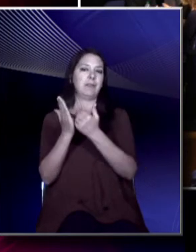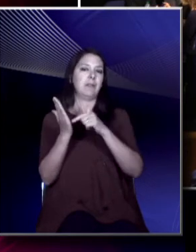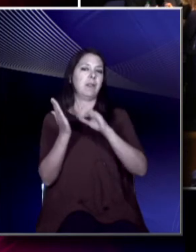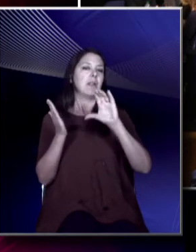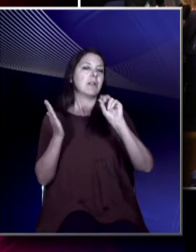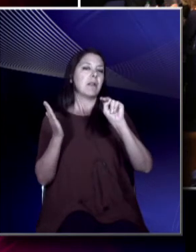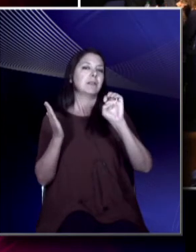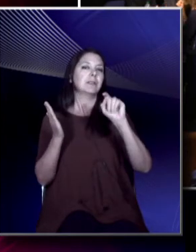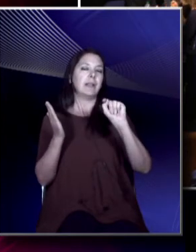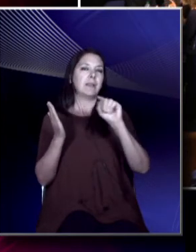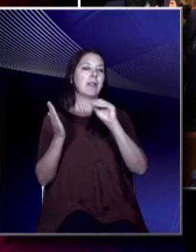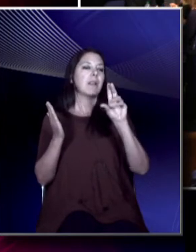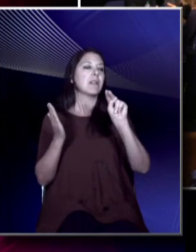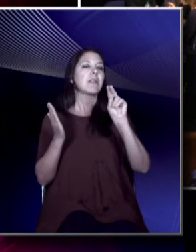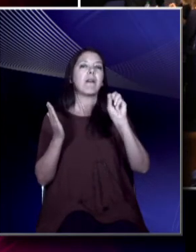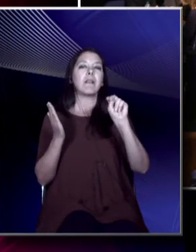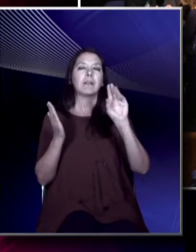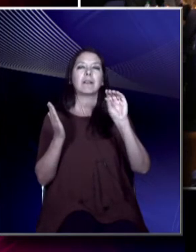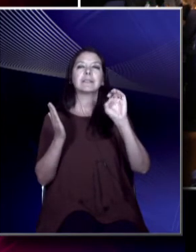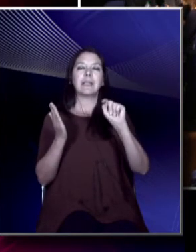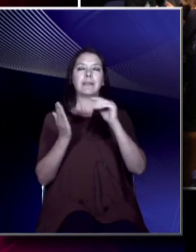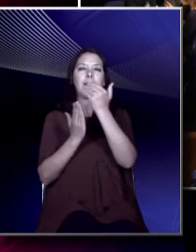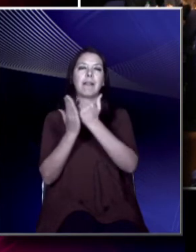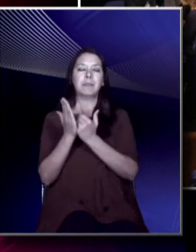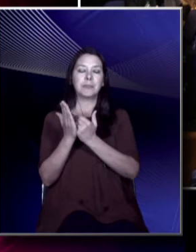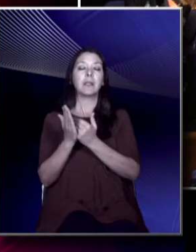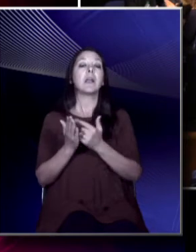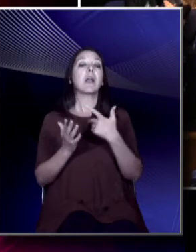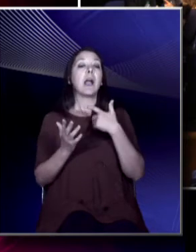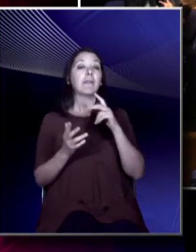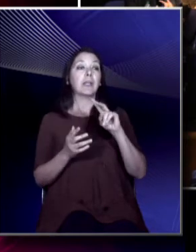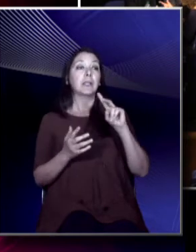non-consent agenda items. I have a motion. Do I have a second?